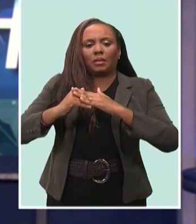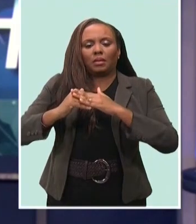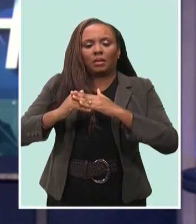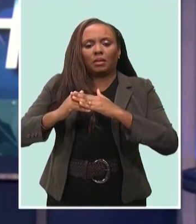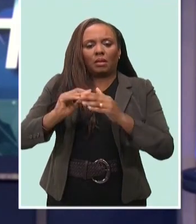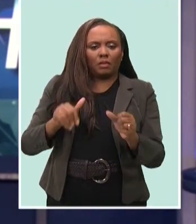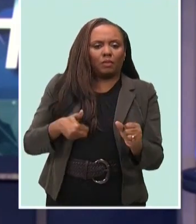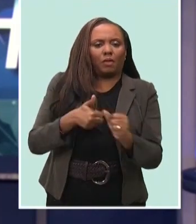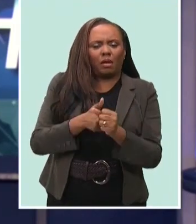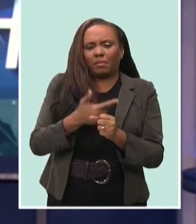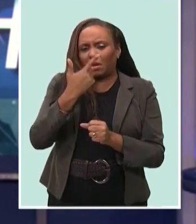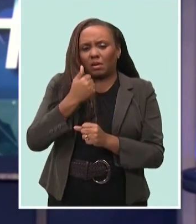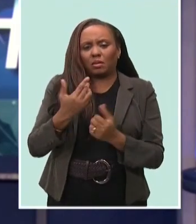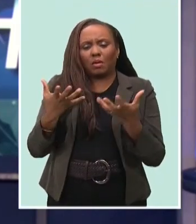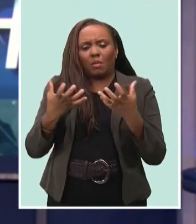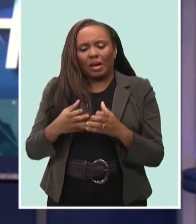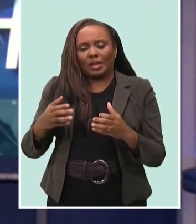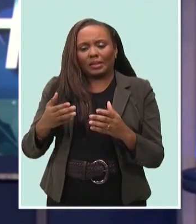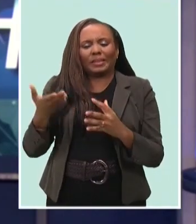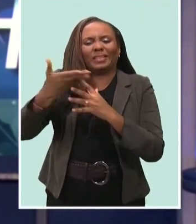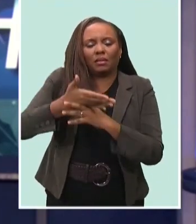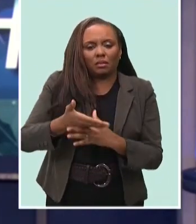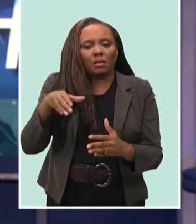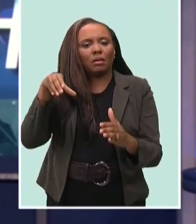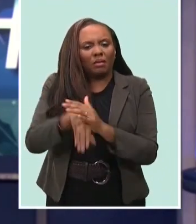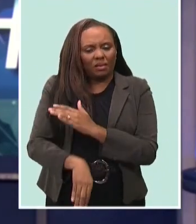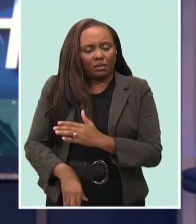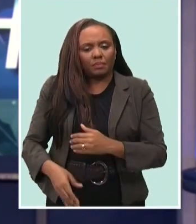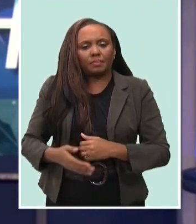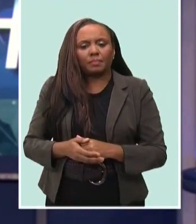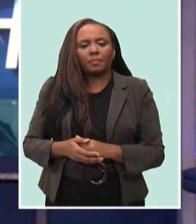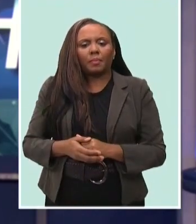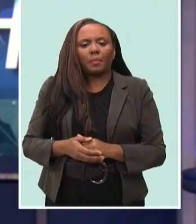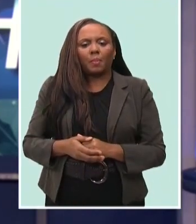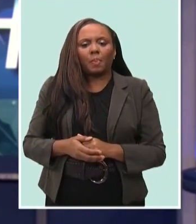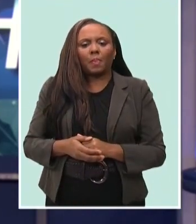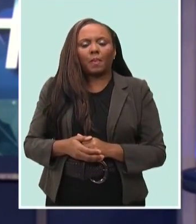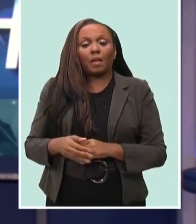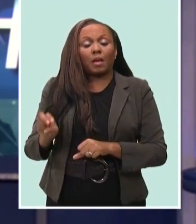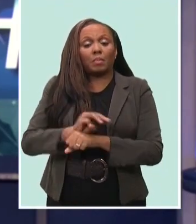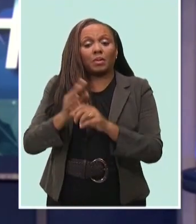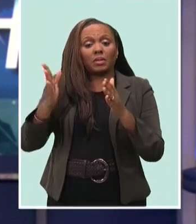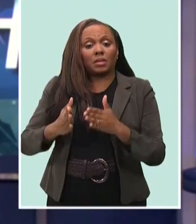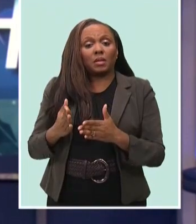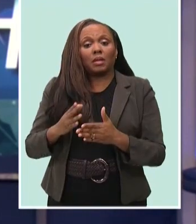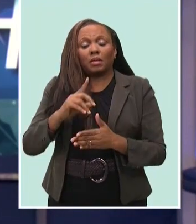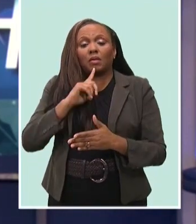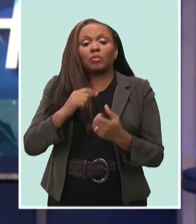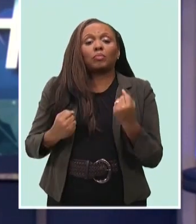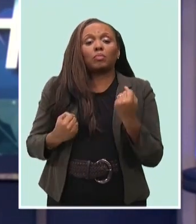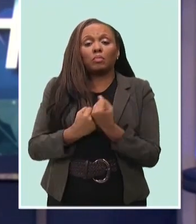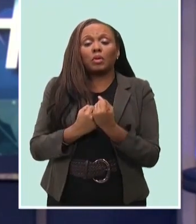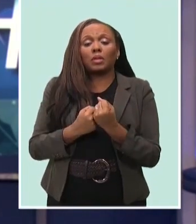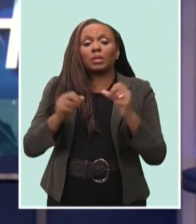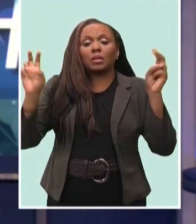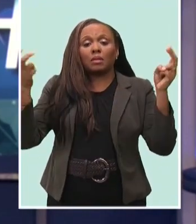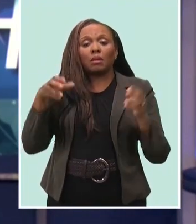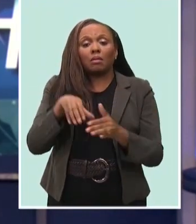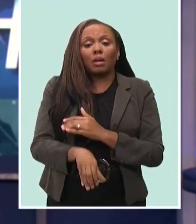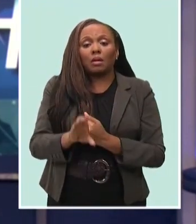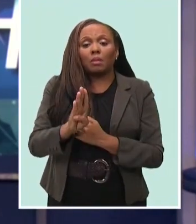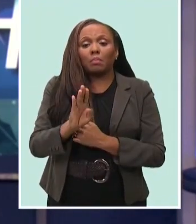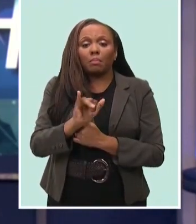elements. Minister of Foreign Affairs and Foreign Trade, Senator Dr. Jerome Walcott, is standing by the new Proceeds and Instrumentalities of Crime Bill